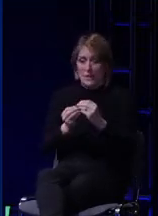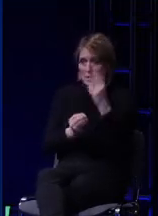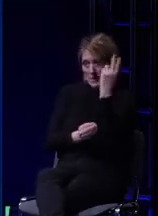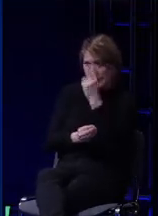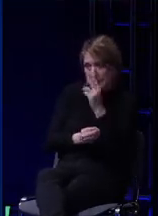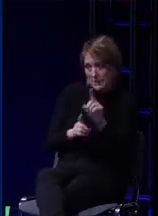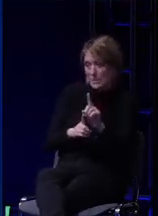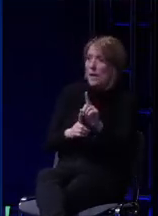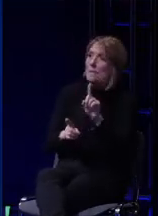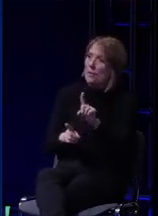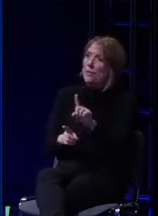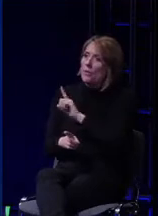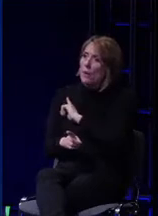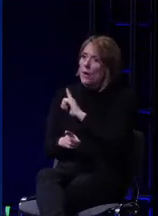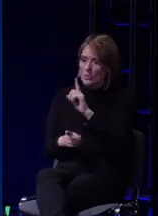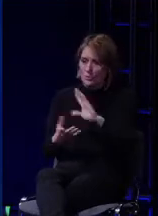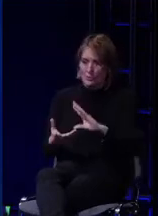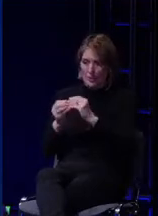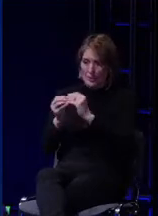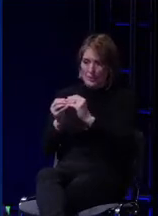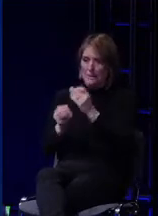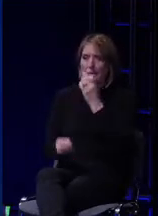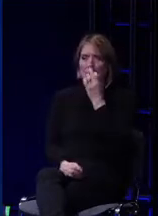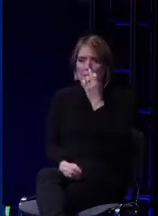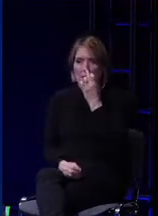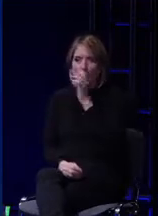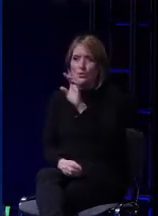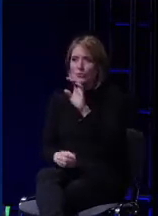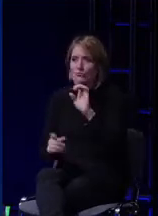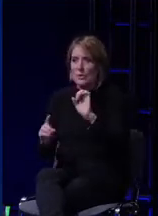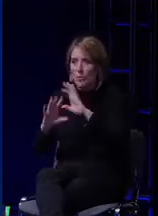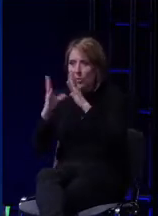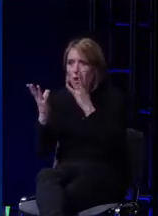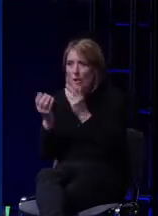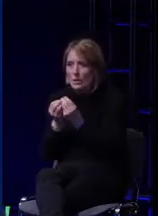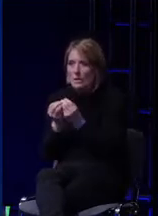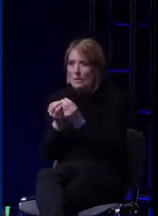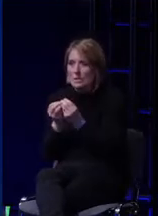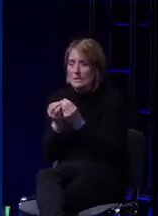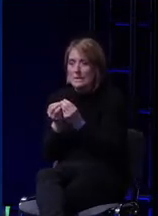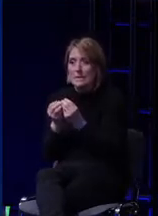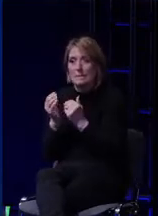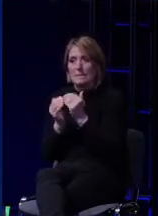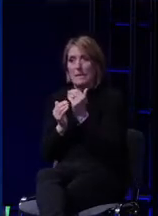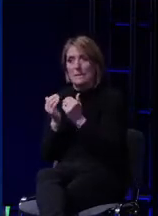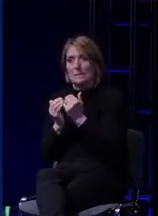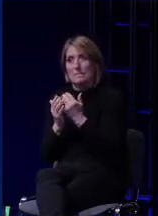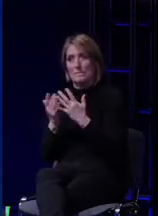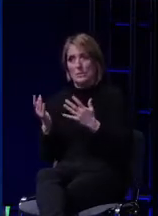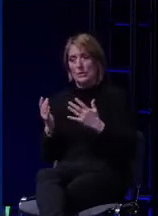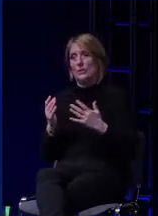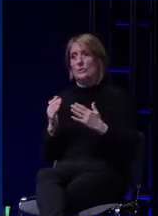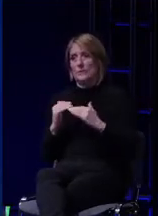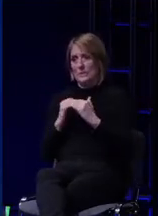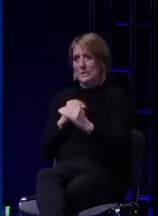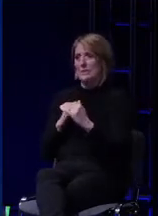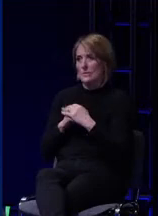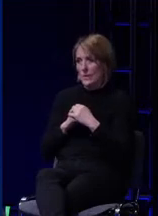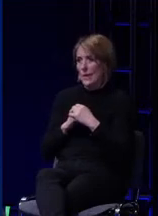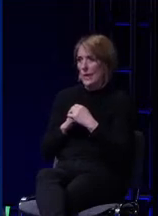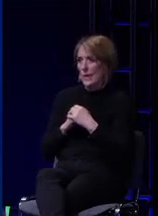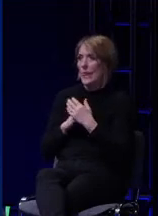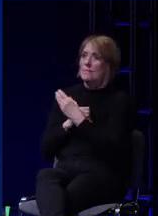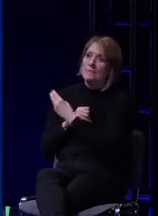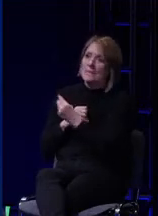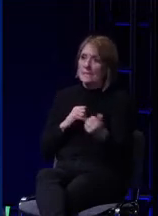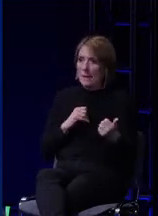creating an illusionary world, as it was in The Substance, it was all mostly filmed on stage, and some of it in the south of